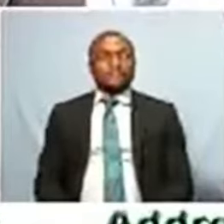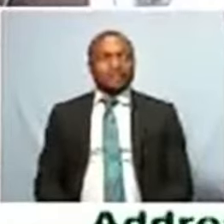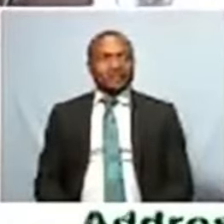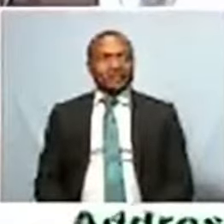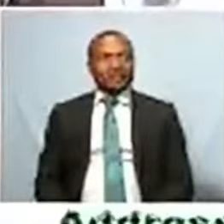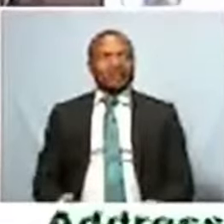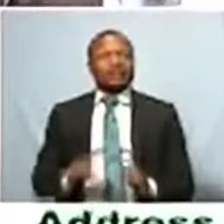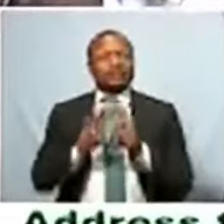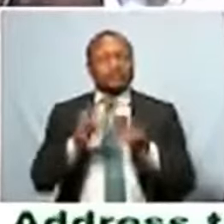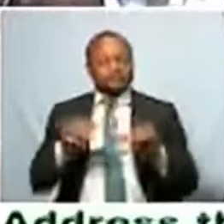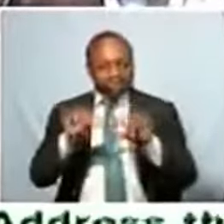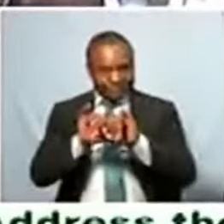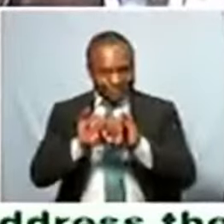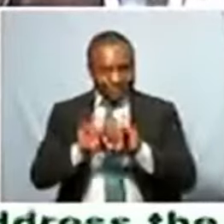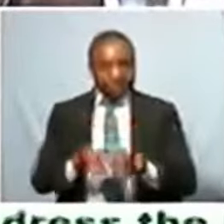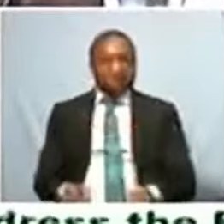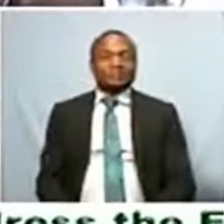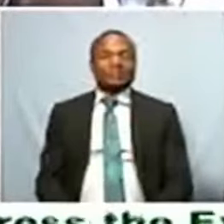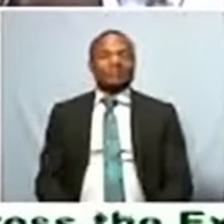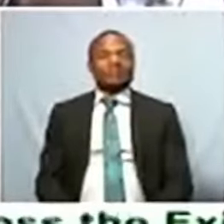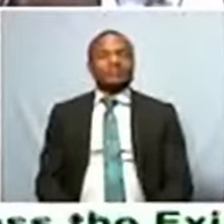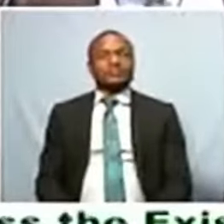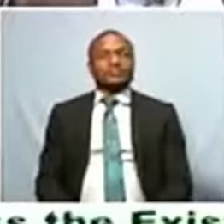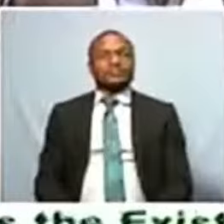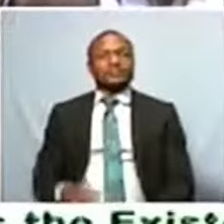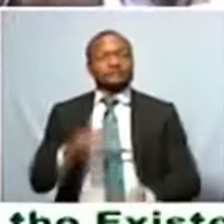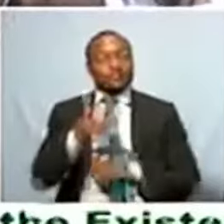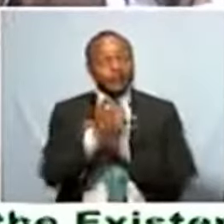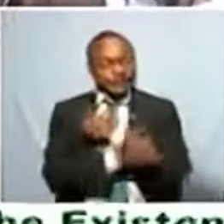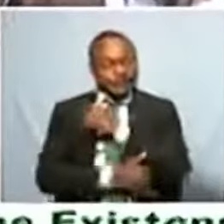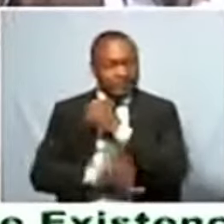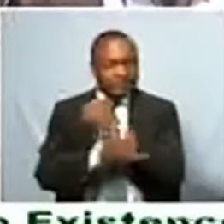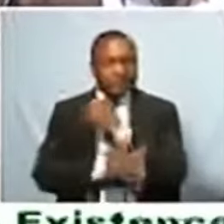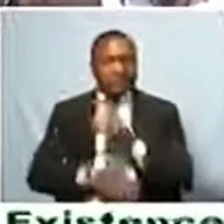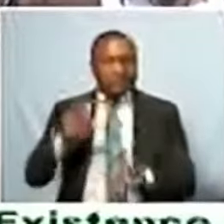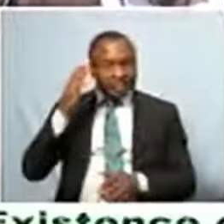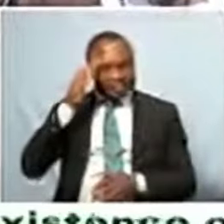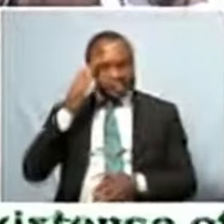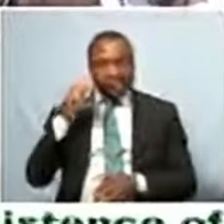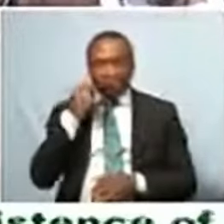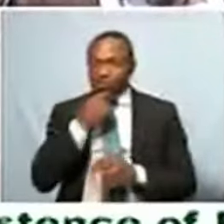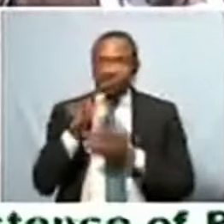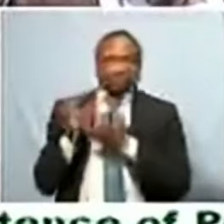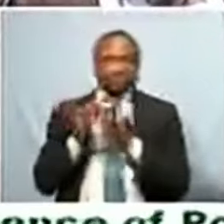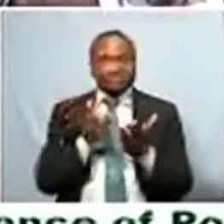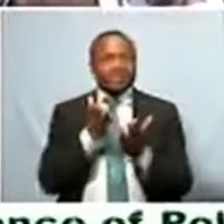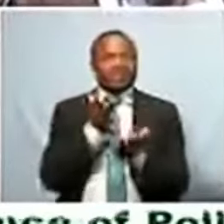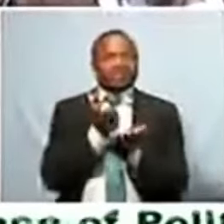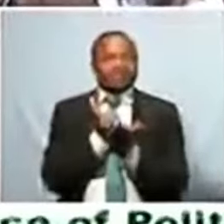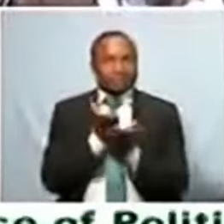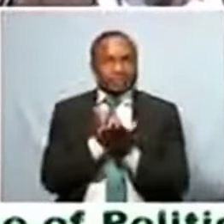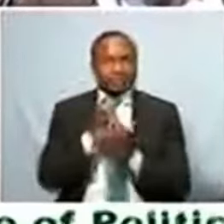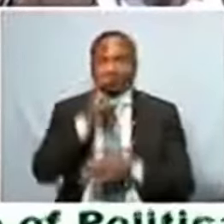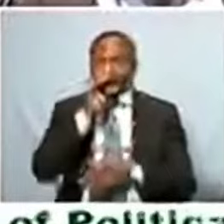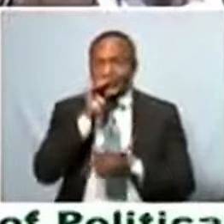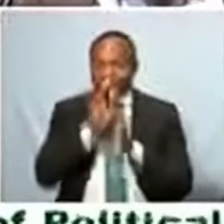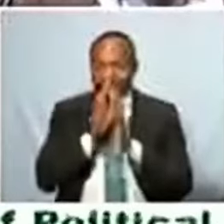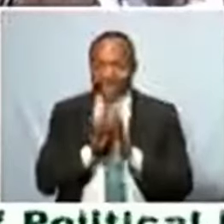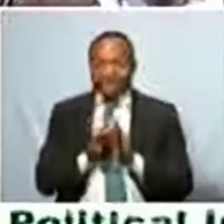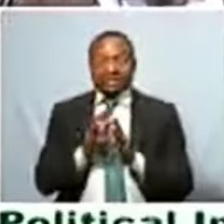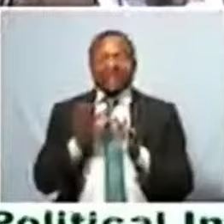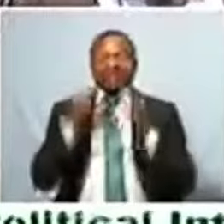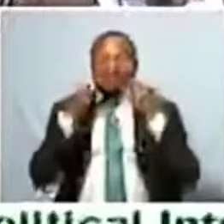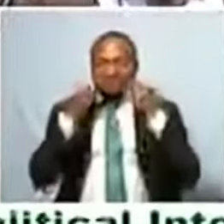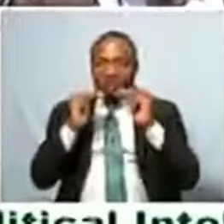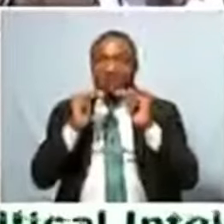it is important that the country knows who brings the motion. Madam Speaker, a